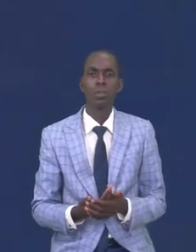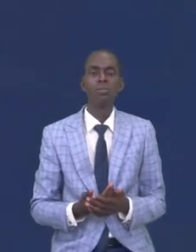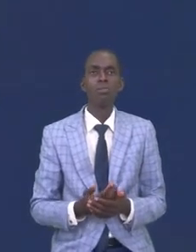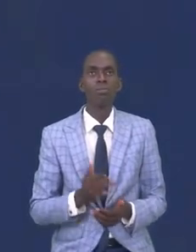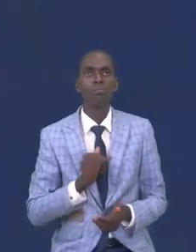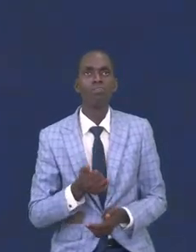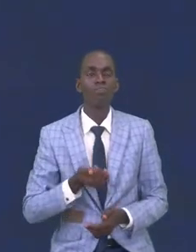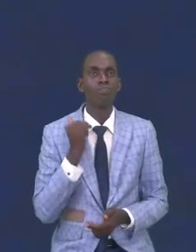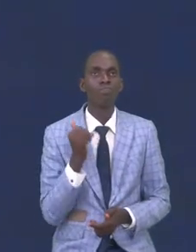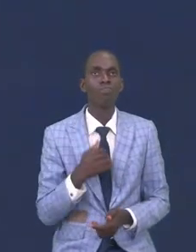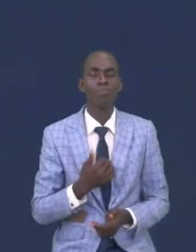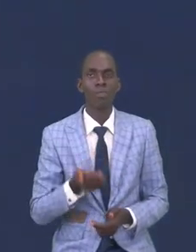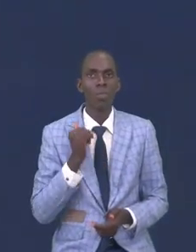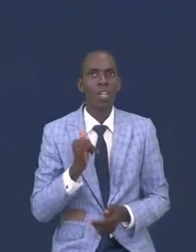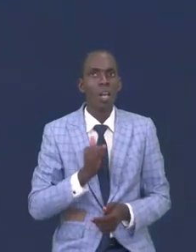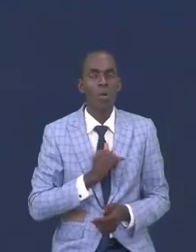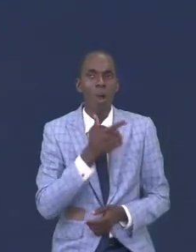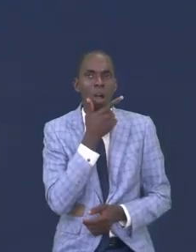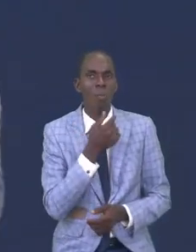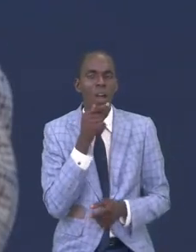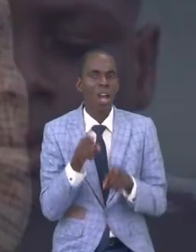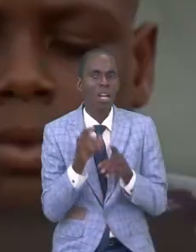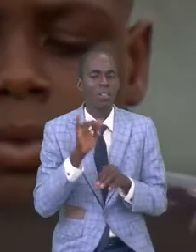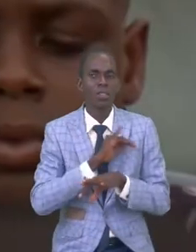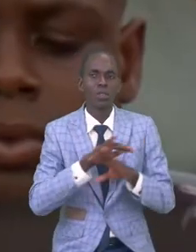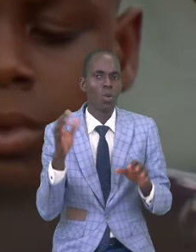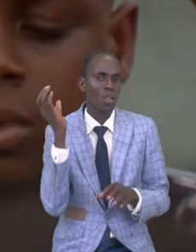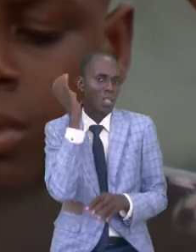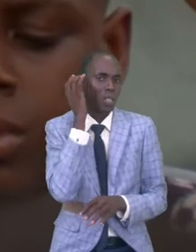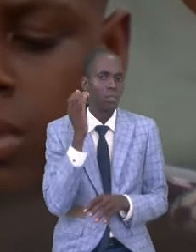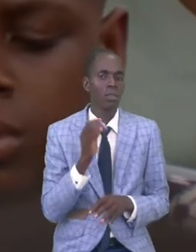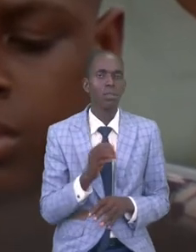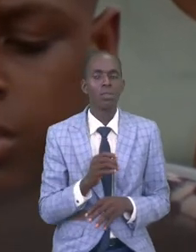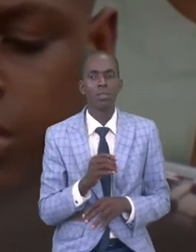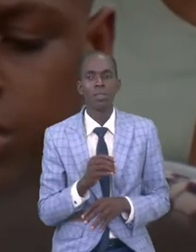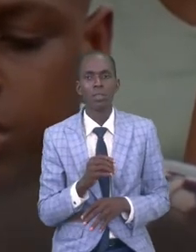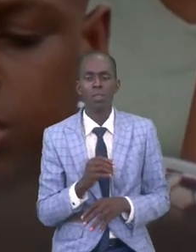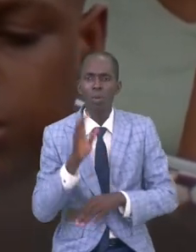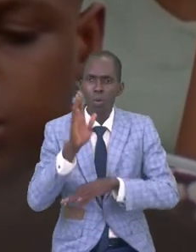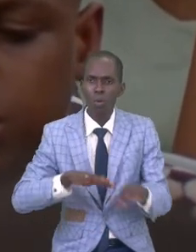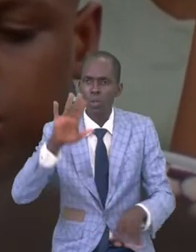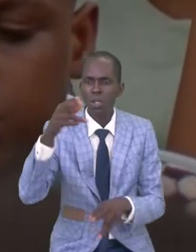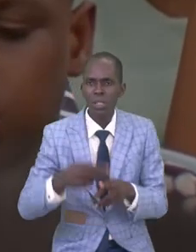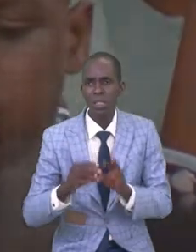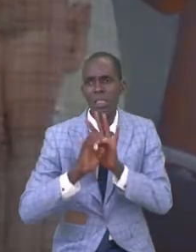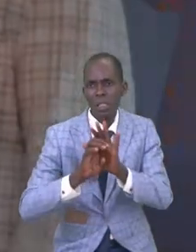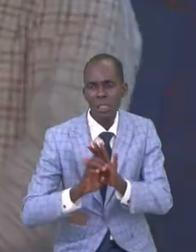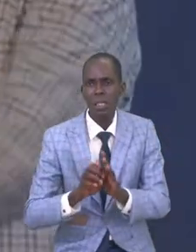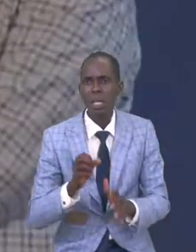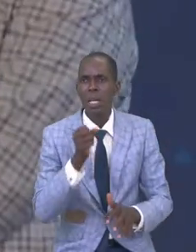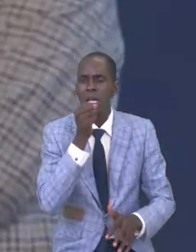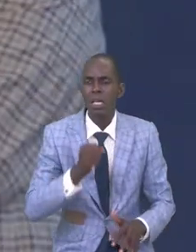I'll act as if I didn't hear. They call your name, Samuel.